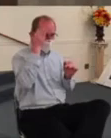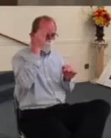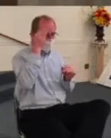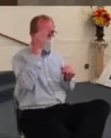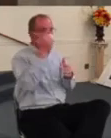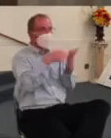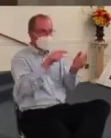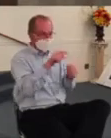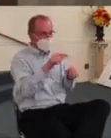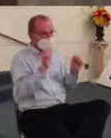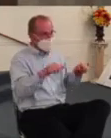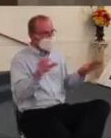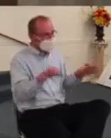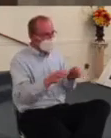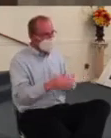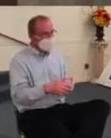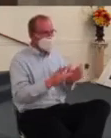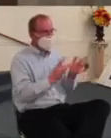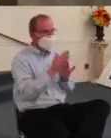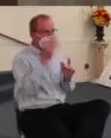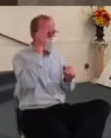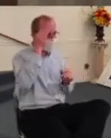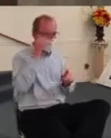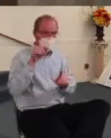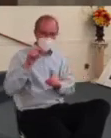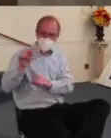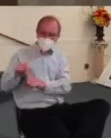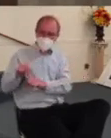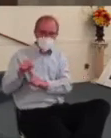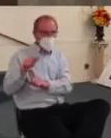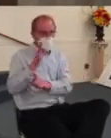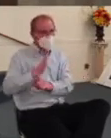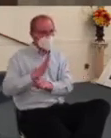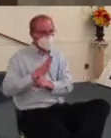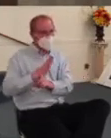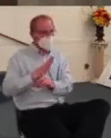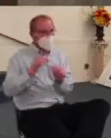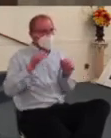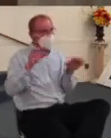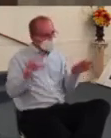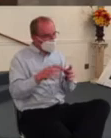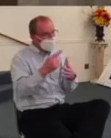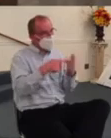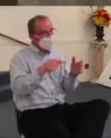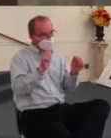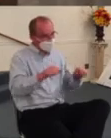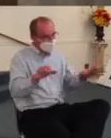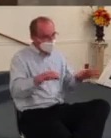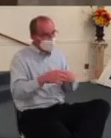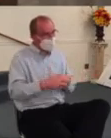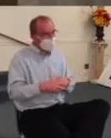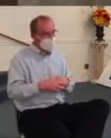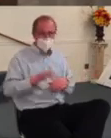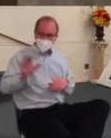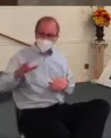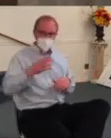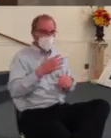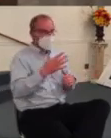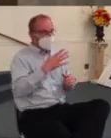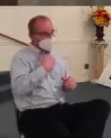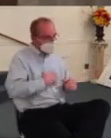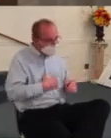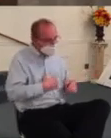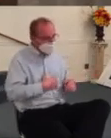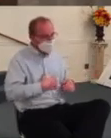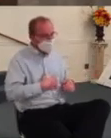woman had done what she could do, that her desire was to do a good deed. But there's